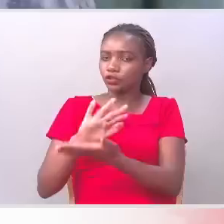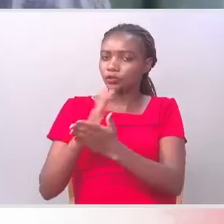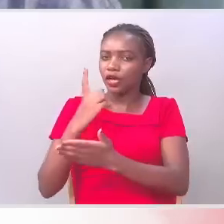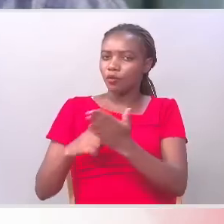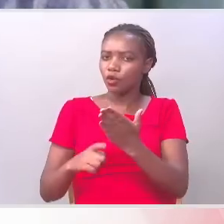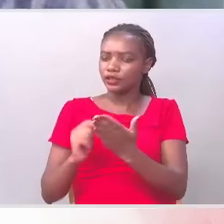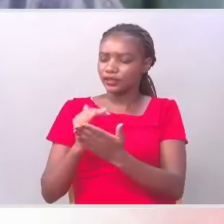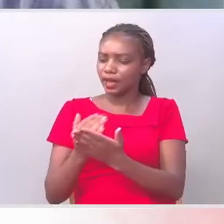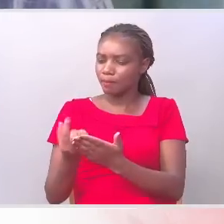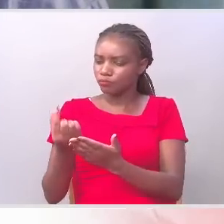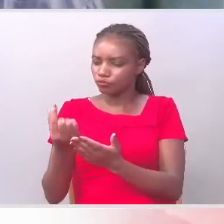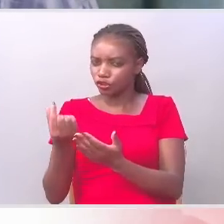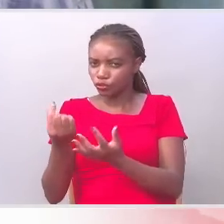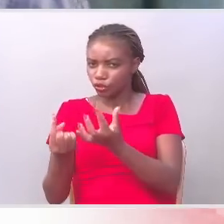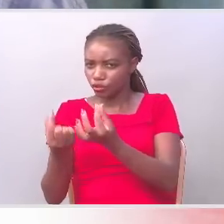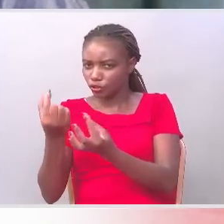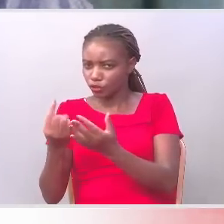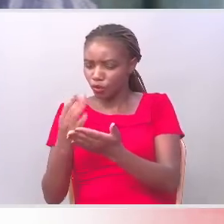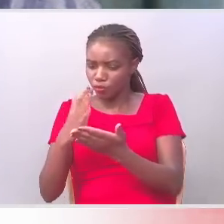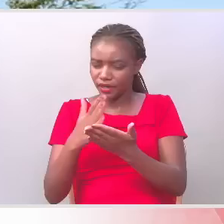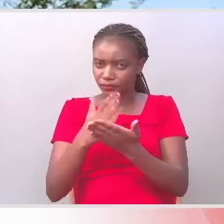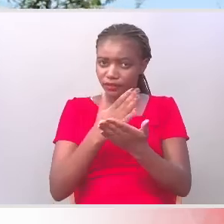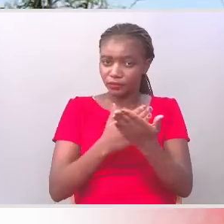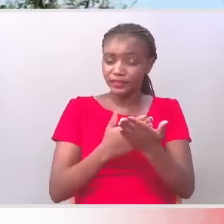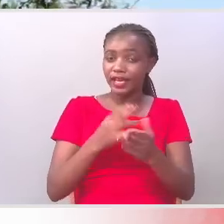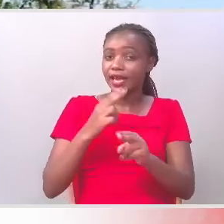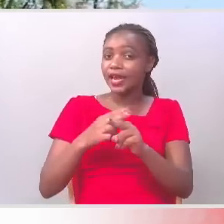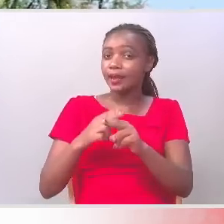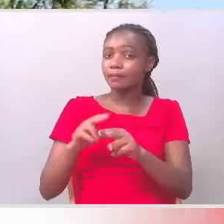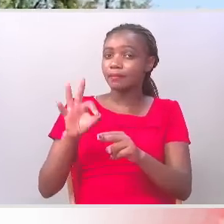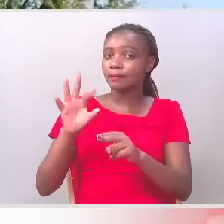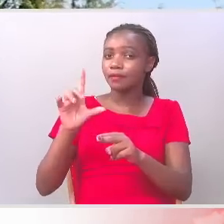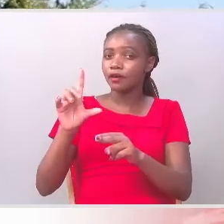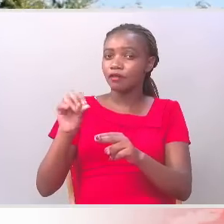semi-solid form that is called slag.